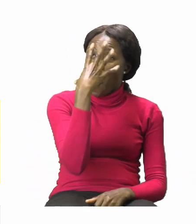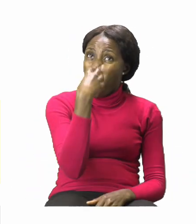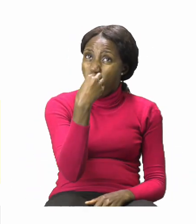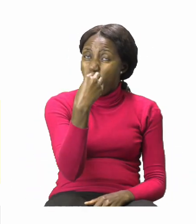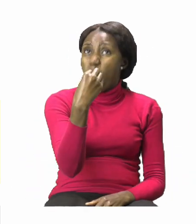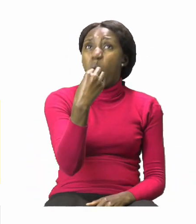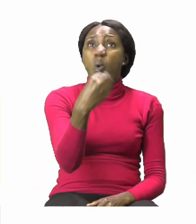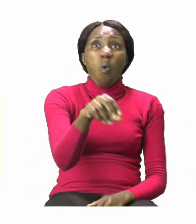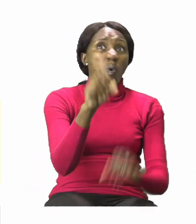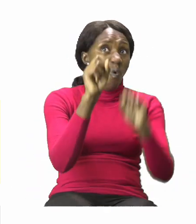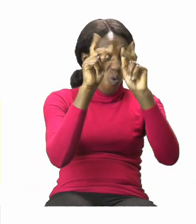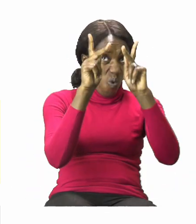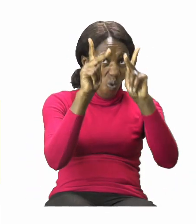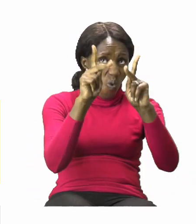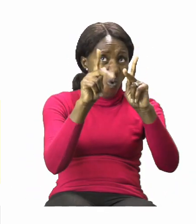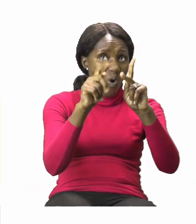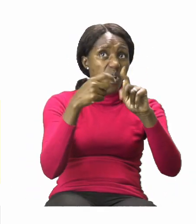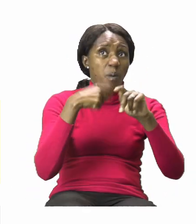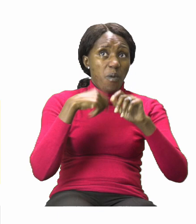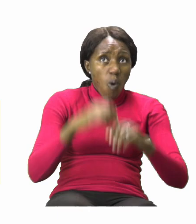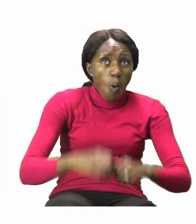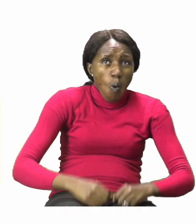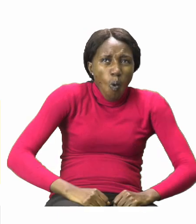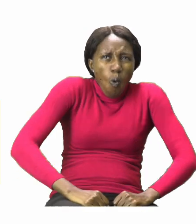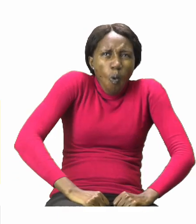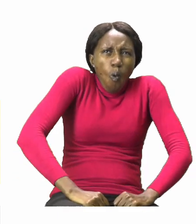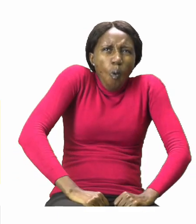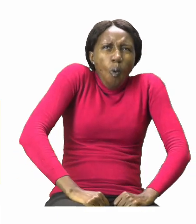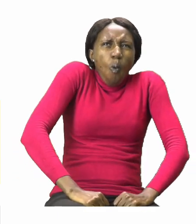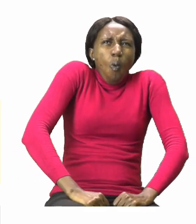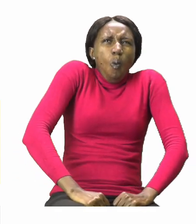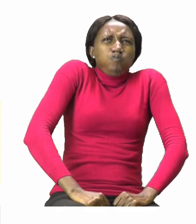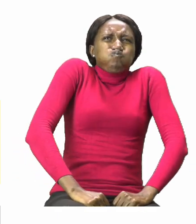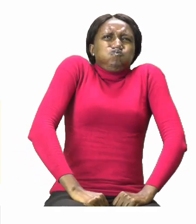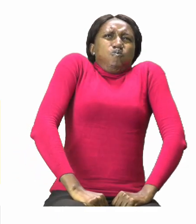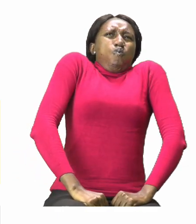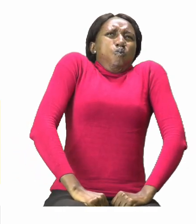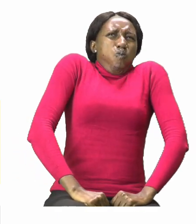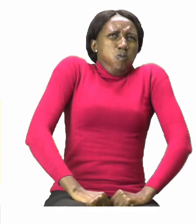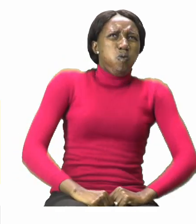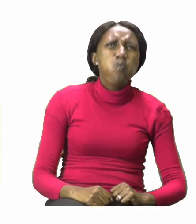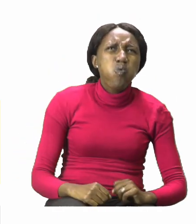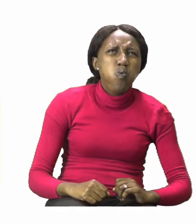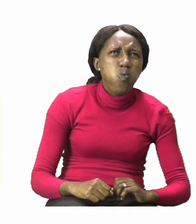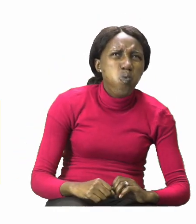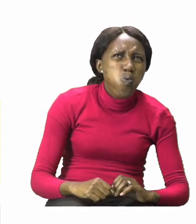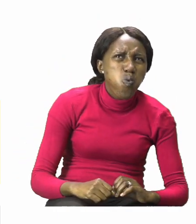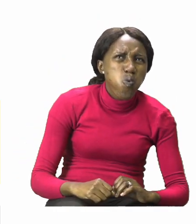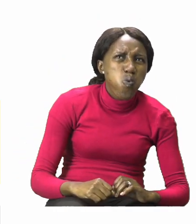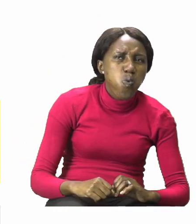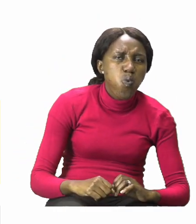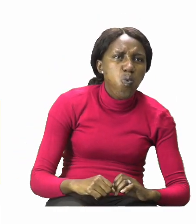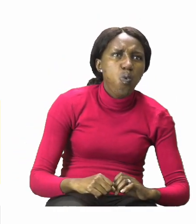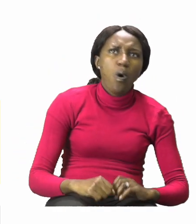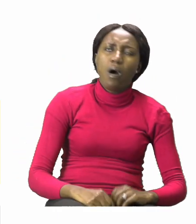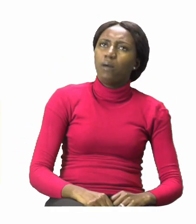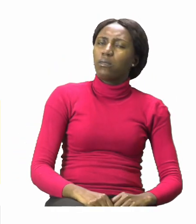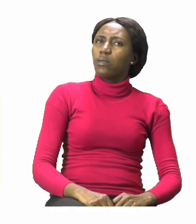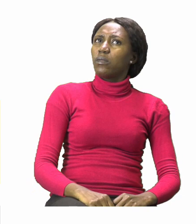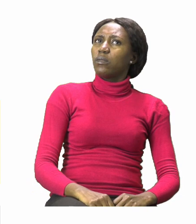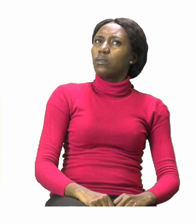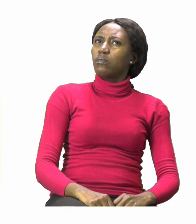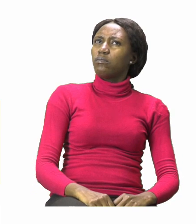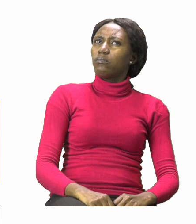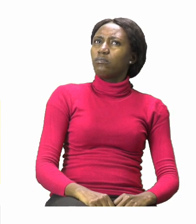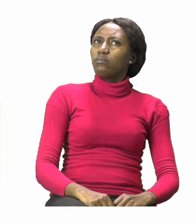I will huff, and I will puff, and I will blow the house